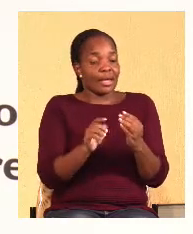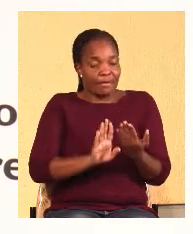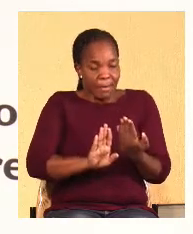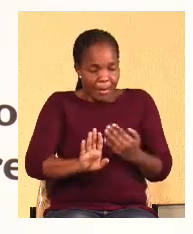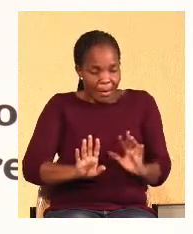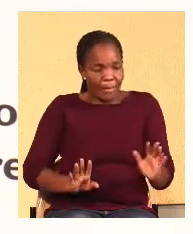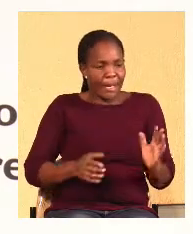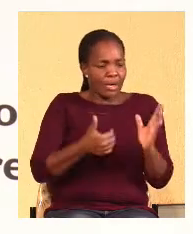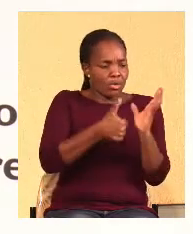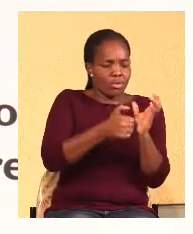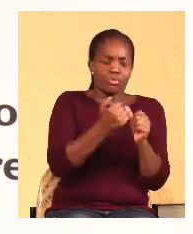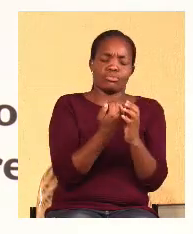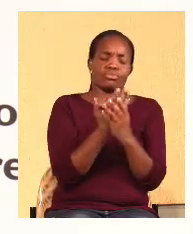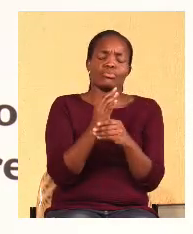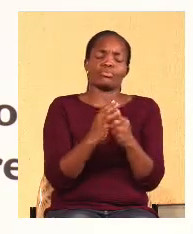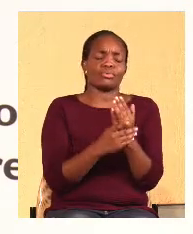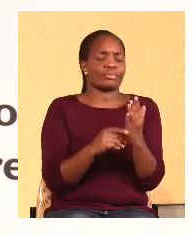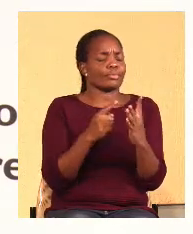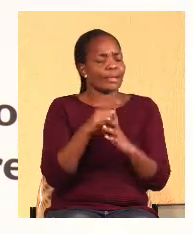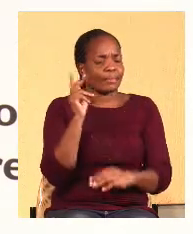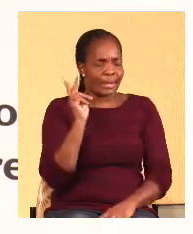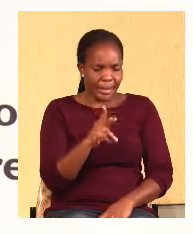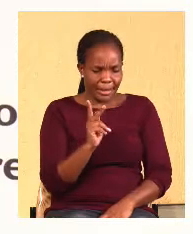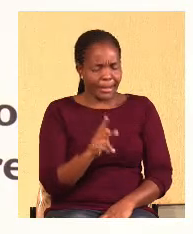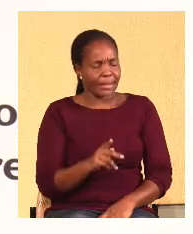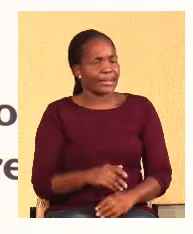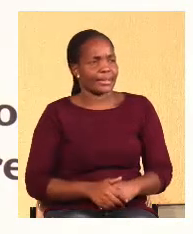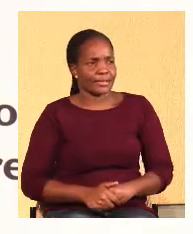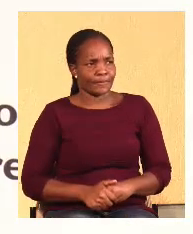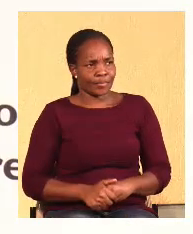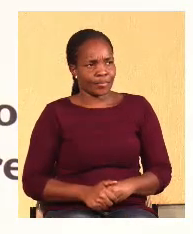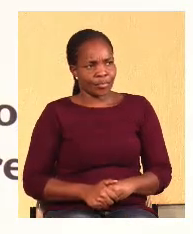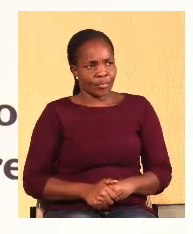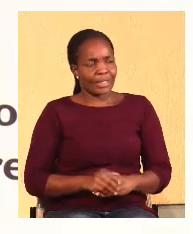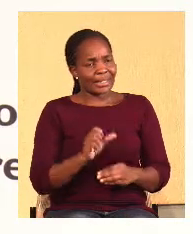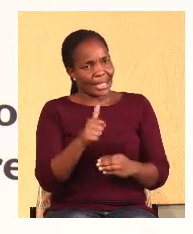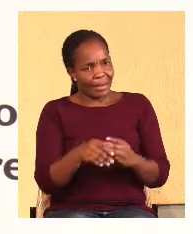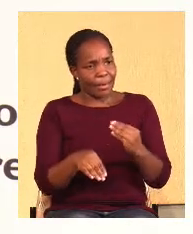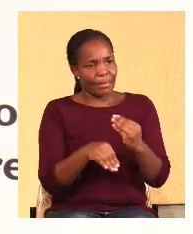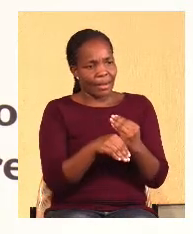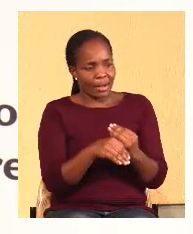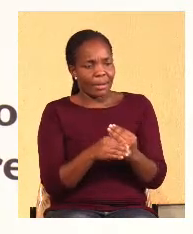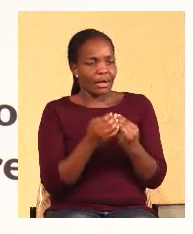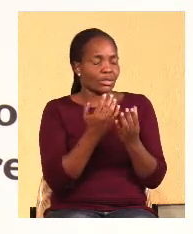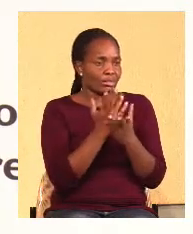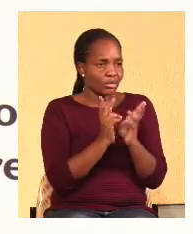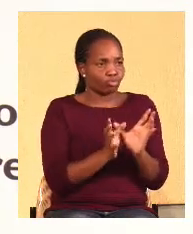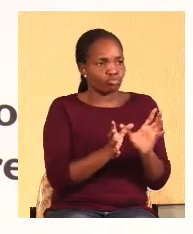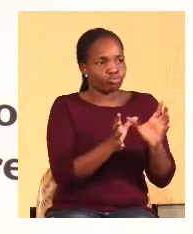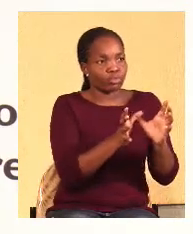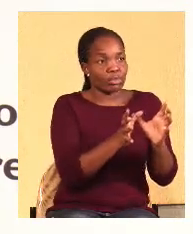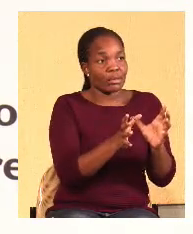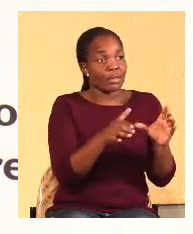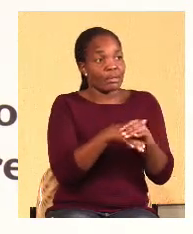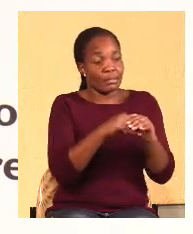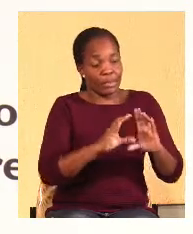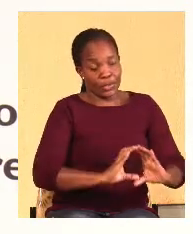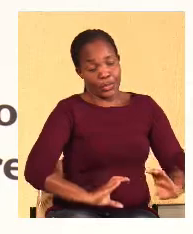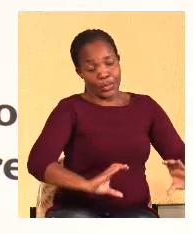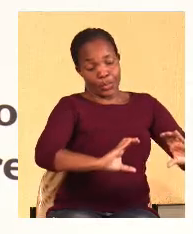hygiene, and all the and that there are some exceptions to public gatherings. For example, members of cabinet,